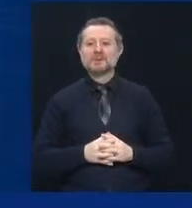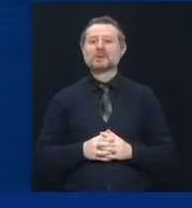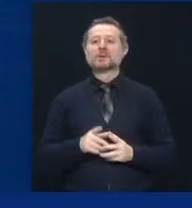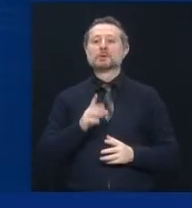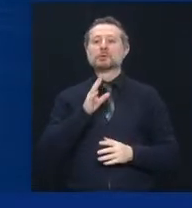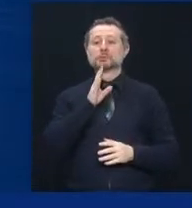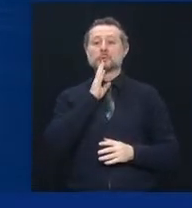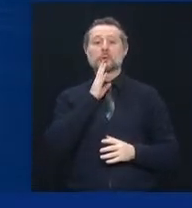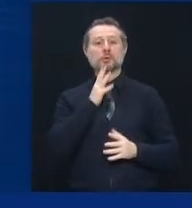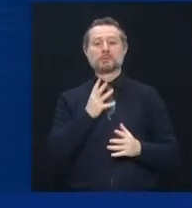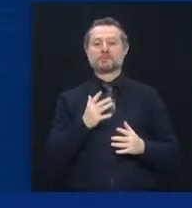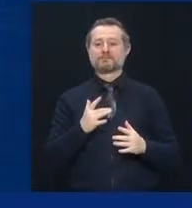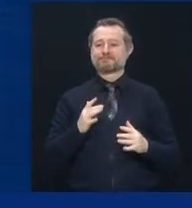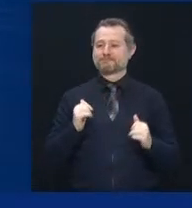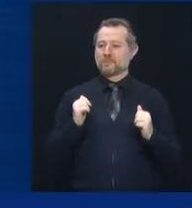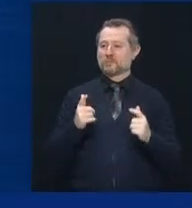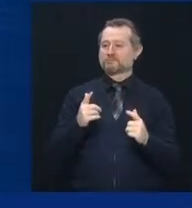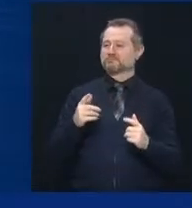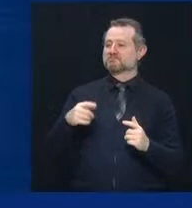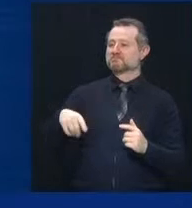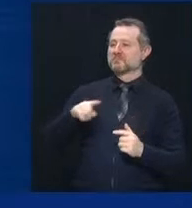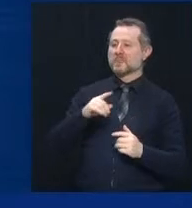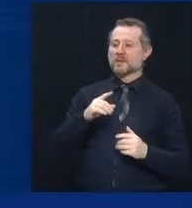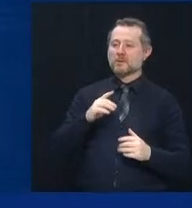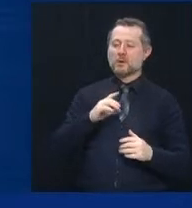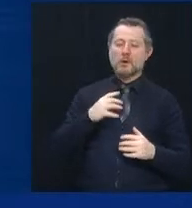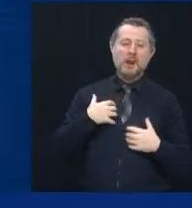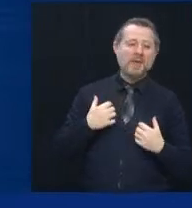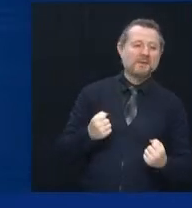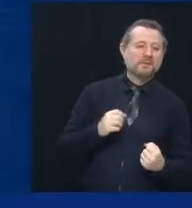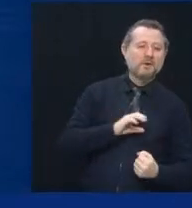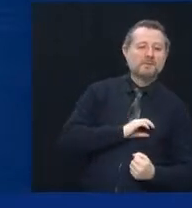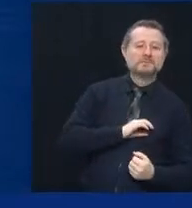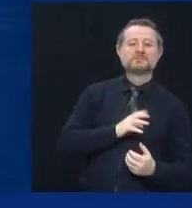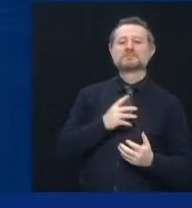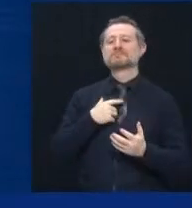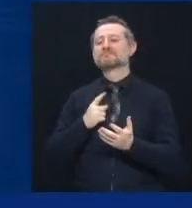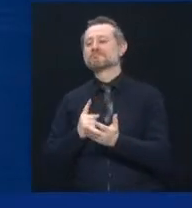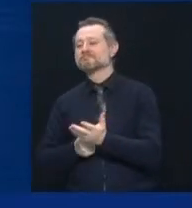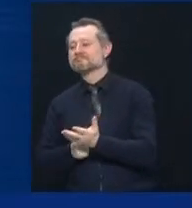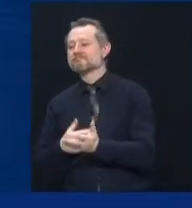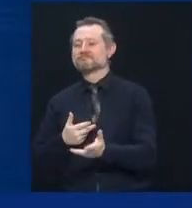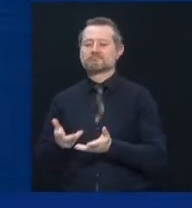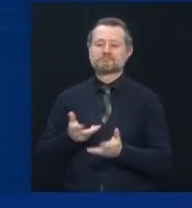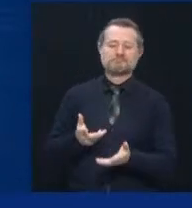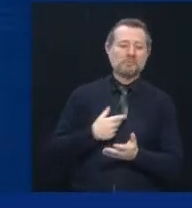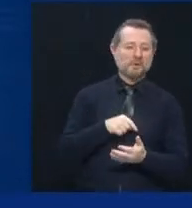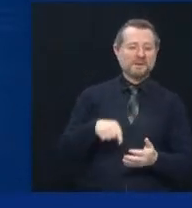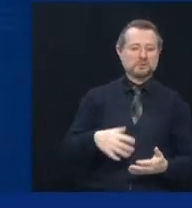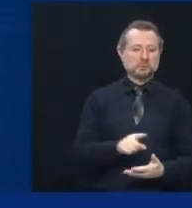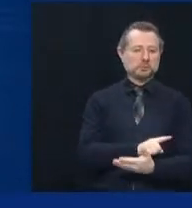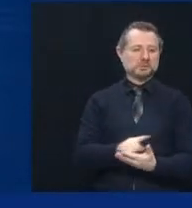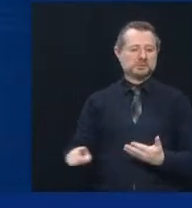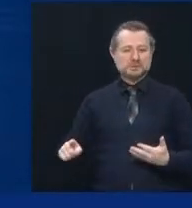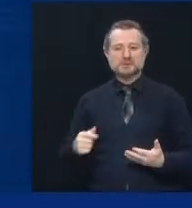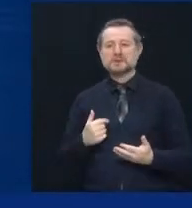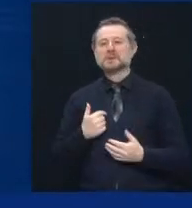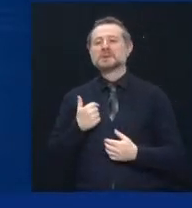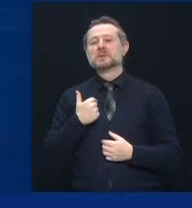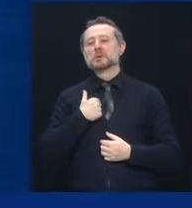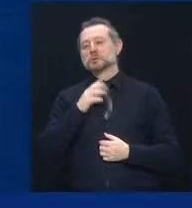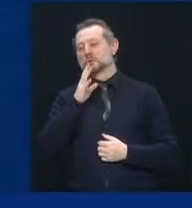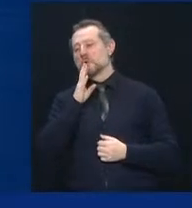We have been already. We'll be talking to them during this week. We'll be talking to the